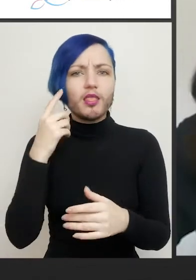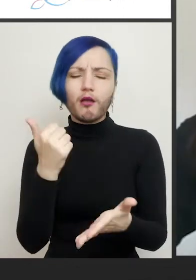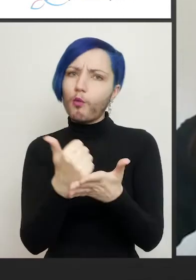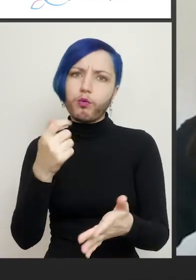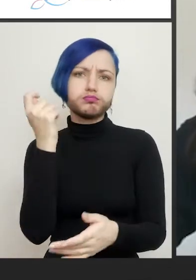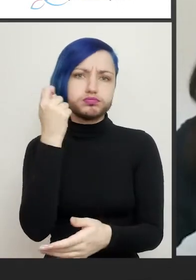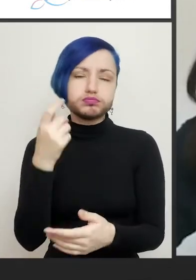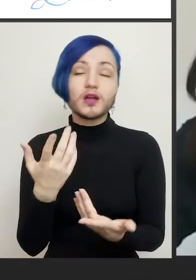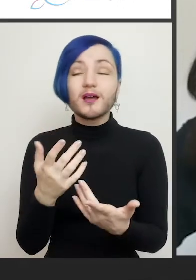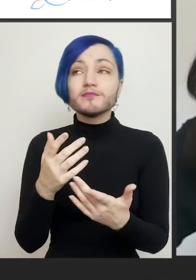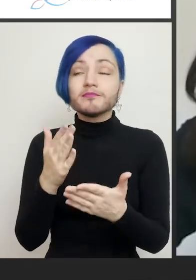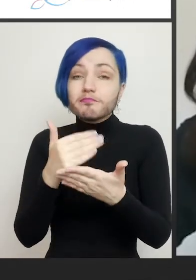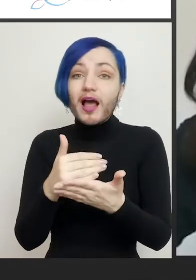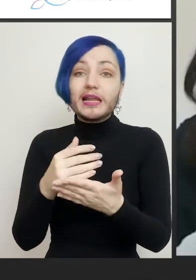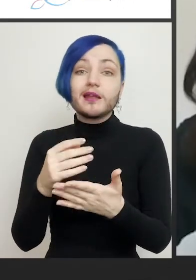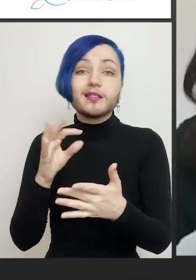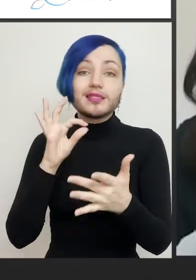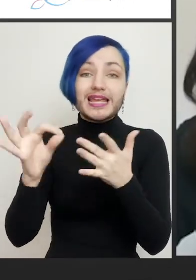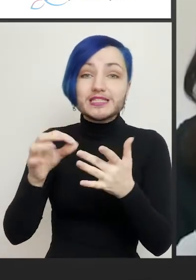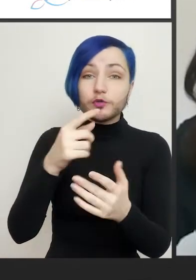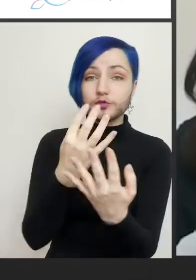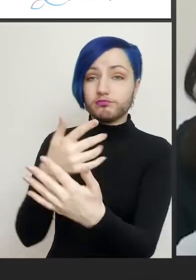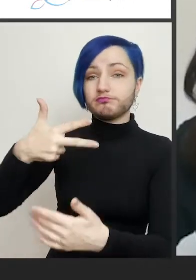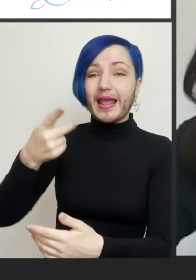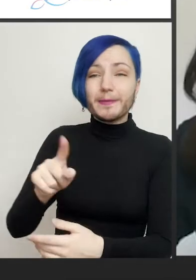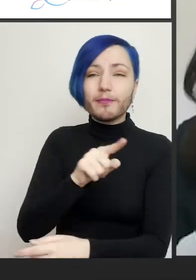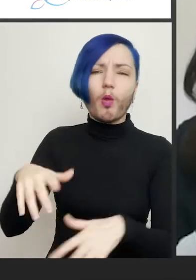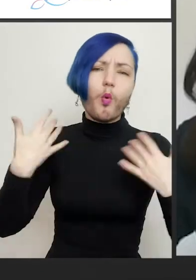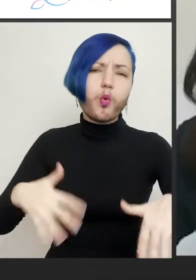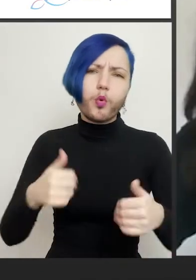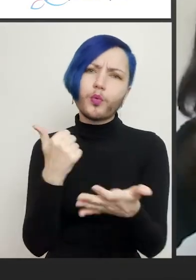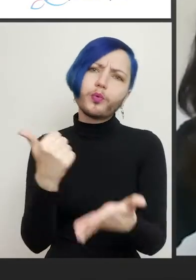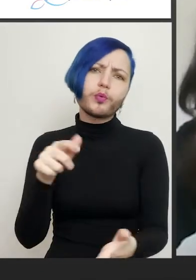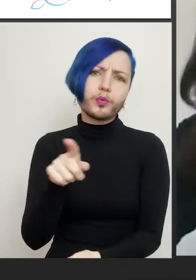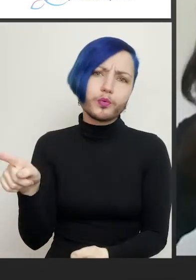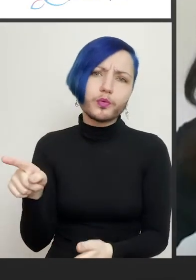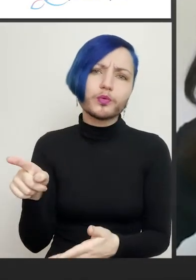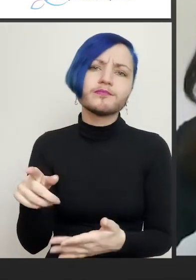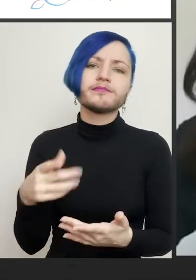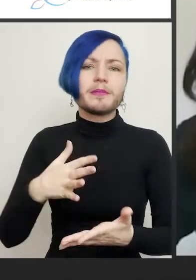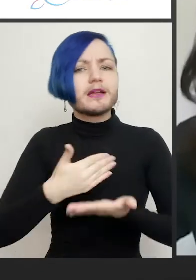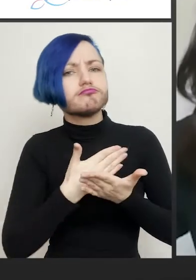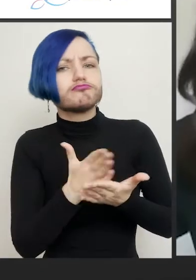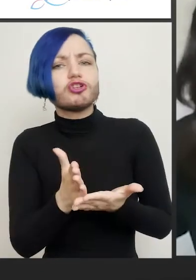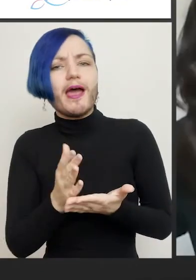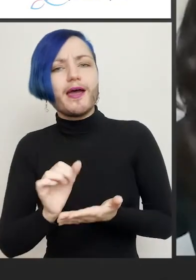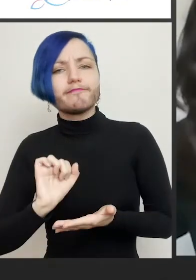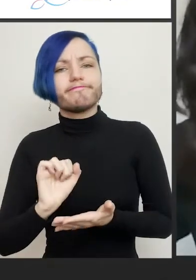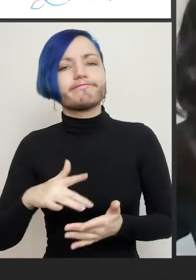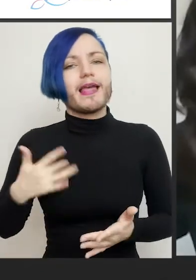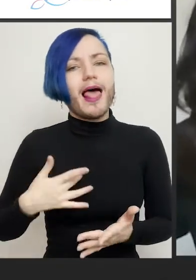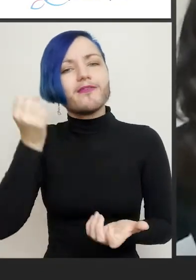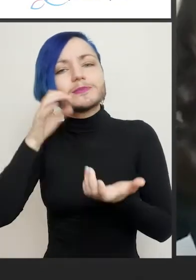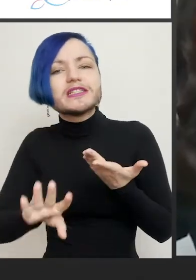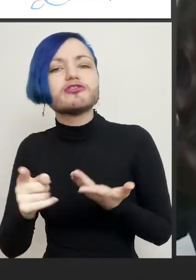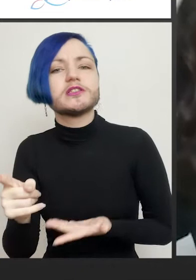because of the people that you've spoken to. They are 8 remarkable people who obviously shared key parts of their own lives and